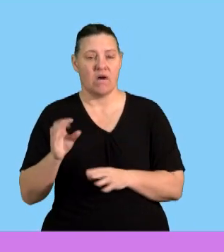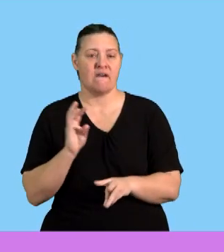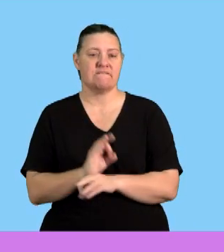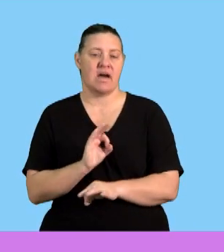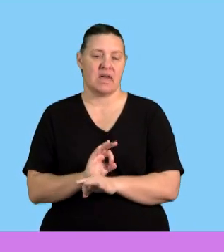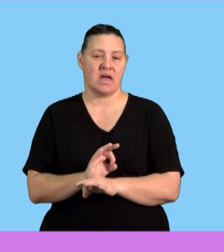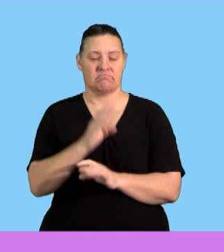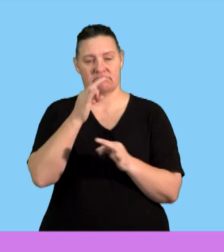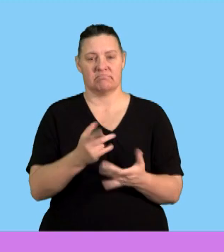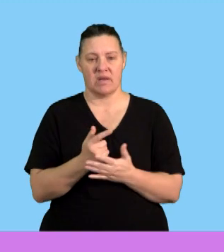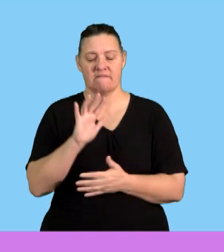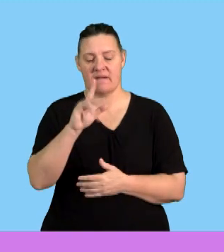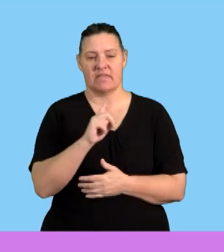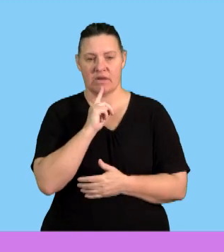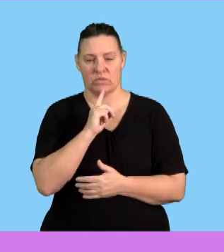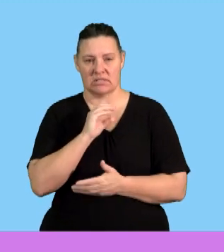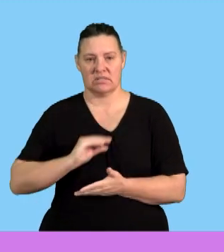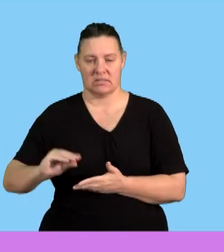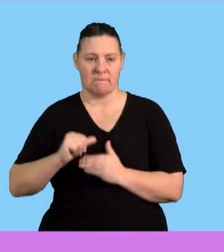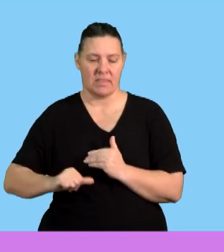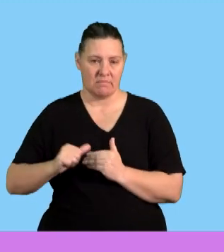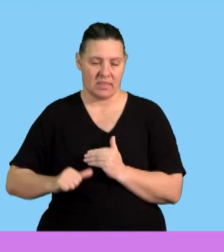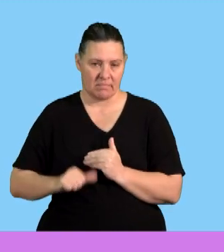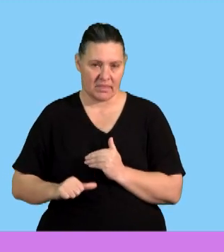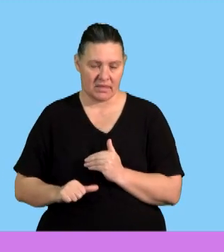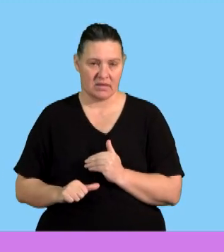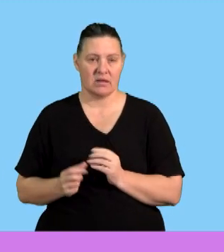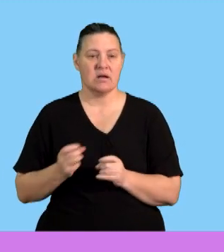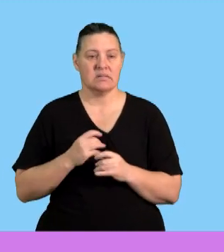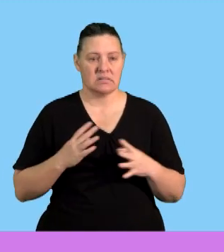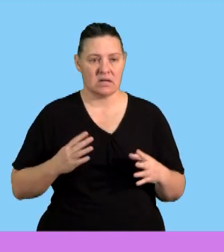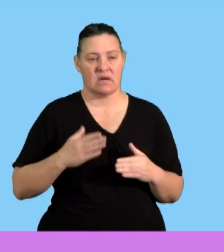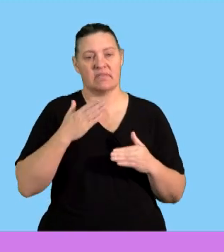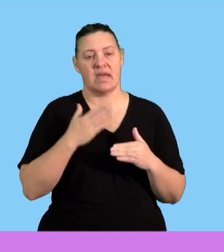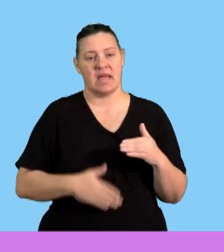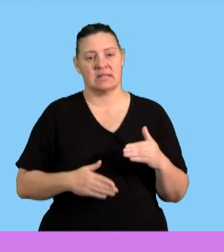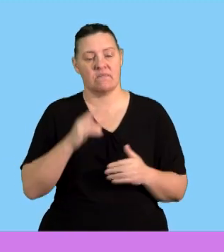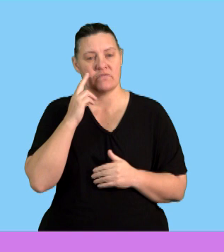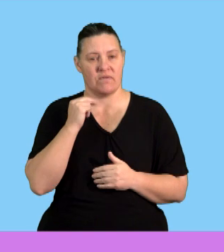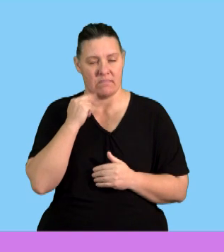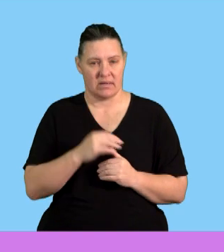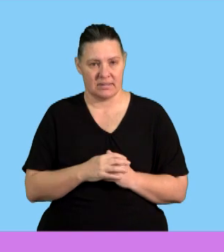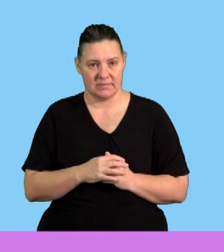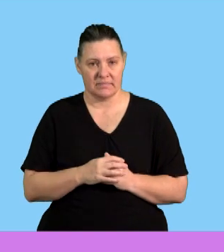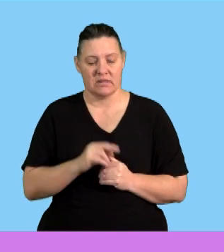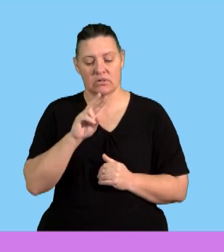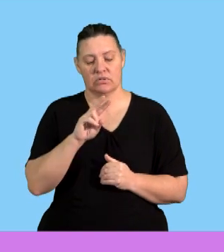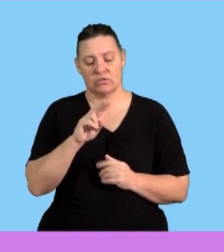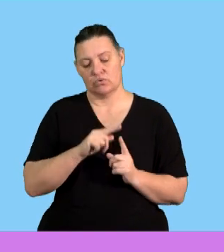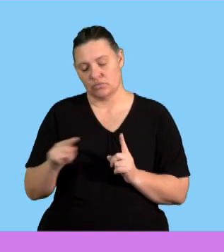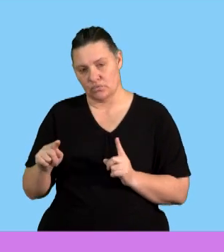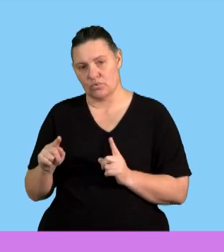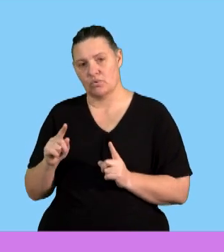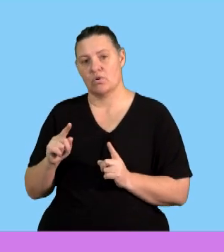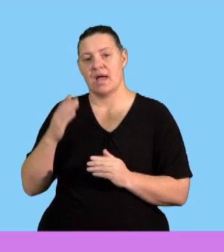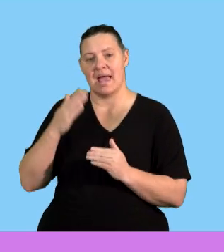study, her father decided to save 5,000 Rand per month starting from the end of November